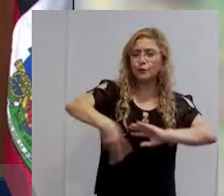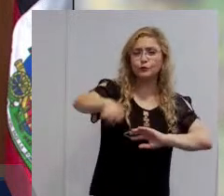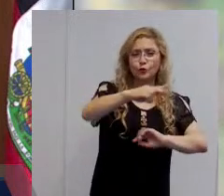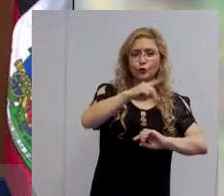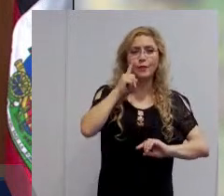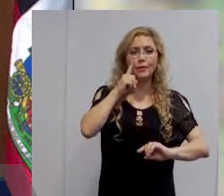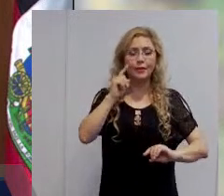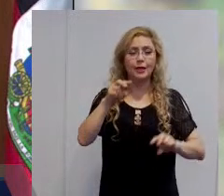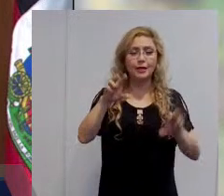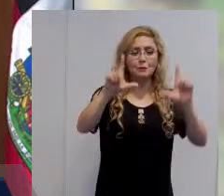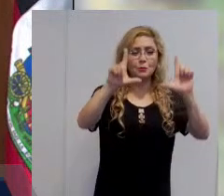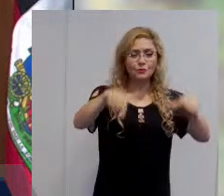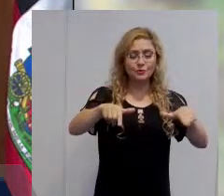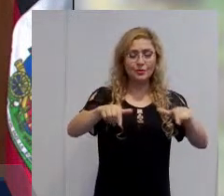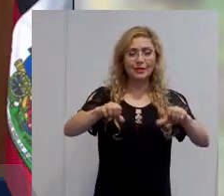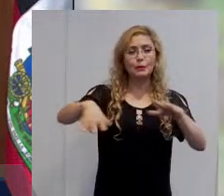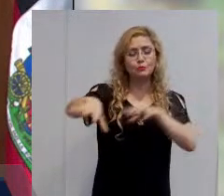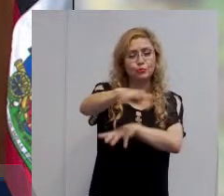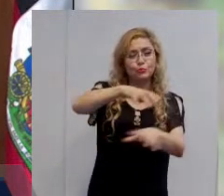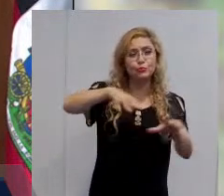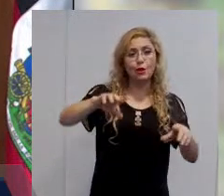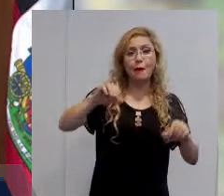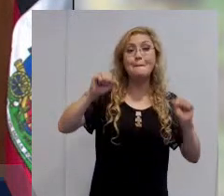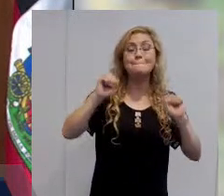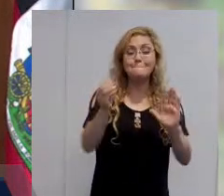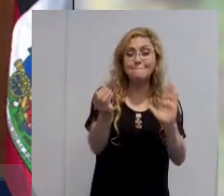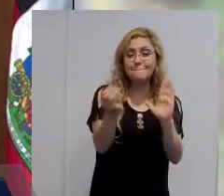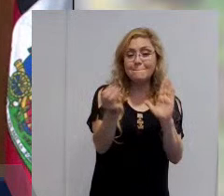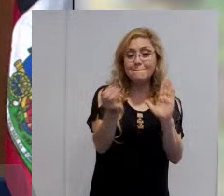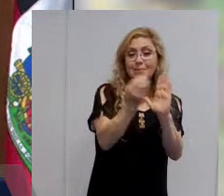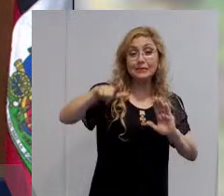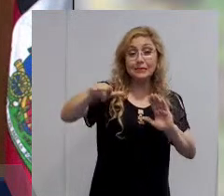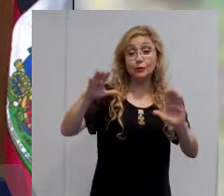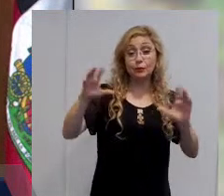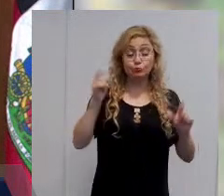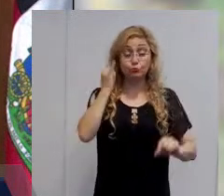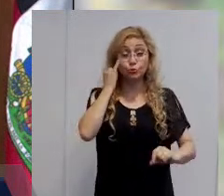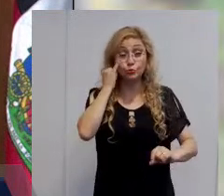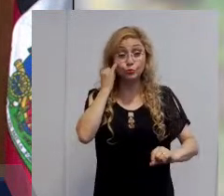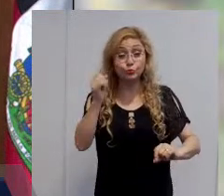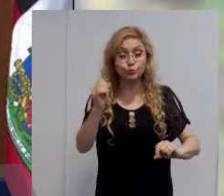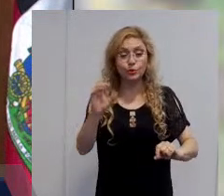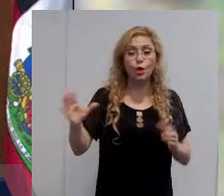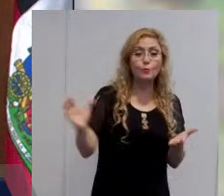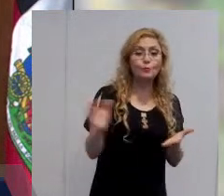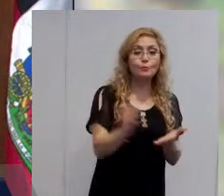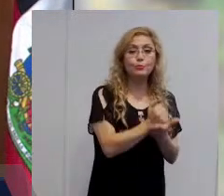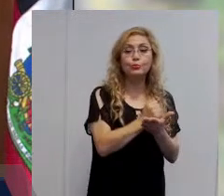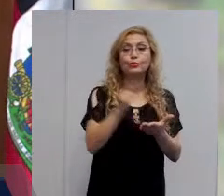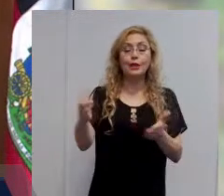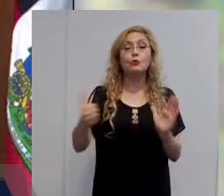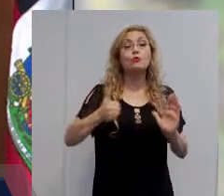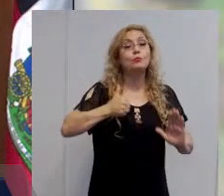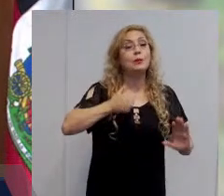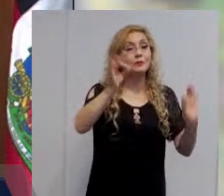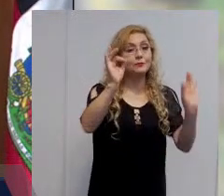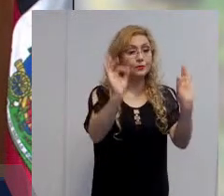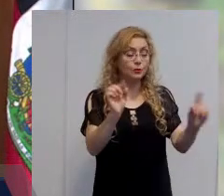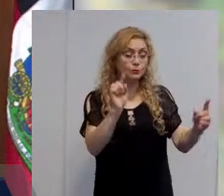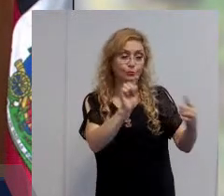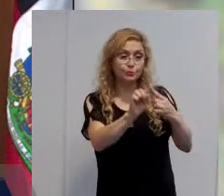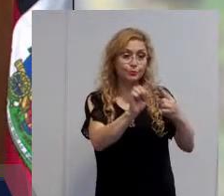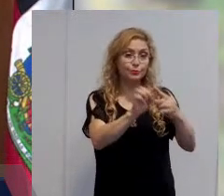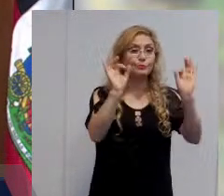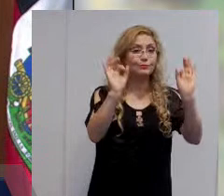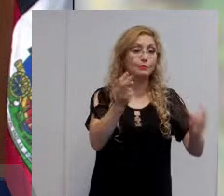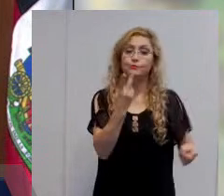various institutions can be involved. We have more than 17 institutions in the agricultural and livestock sector, so the idea is to provide guidelines